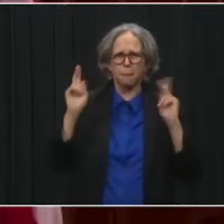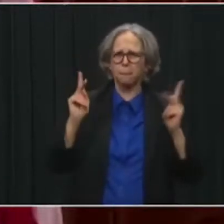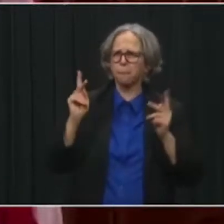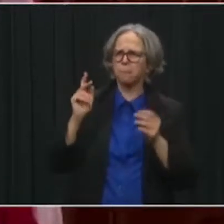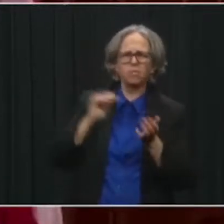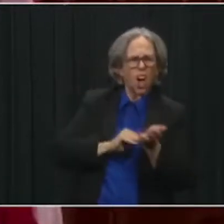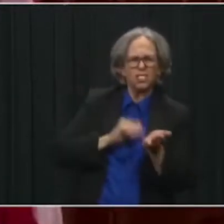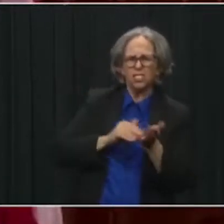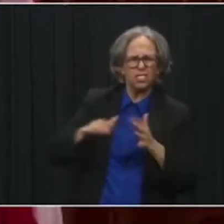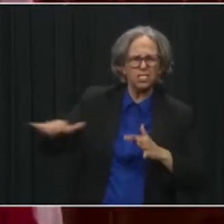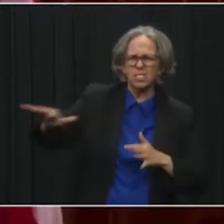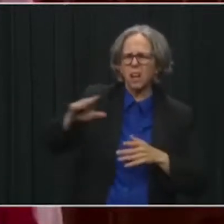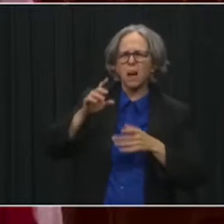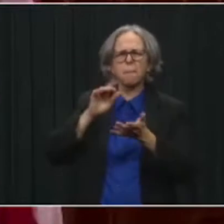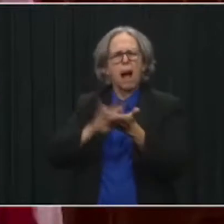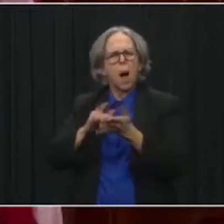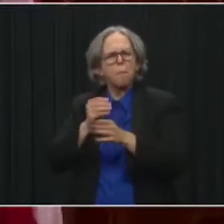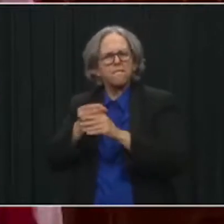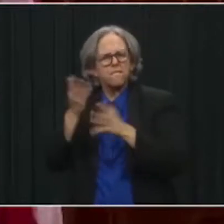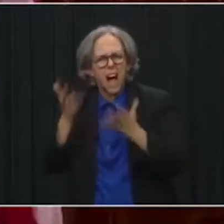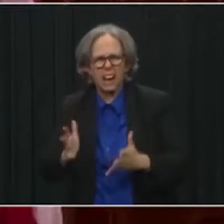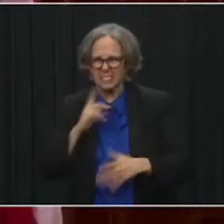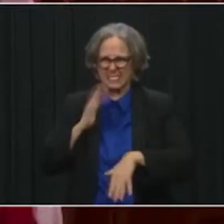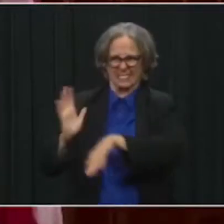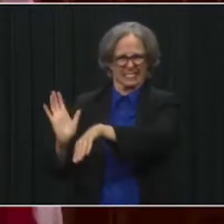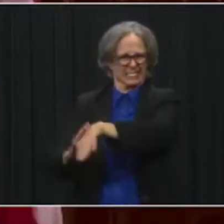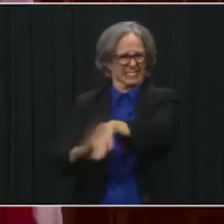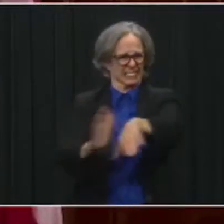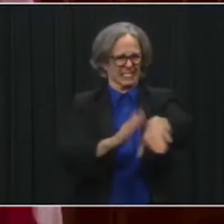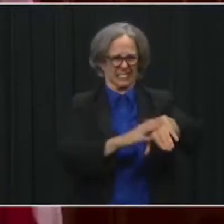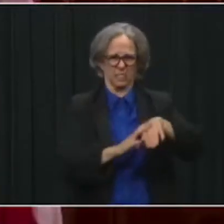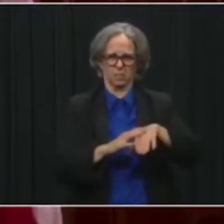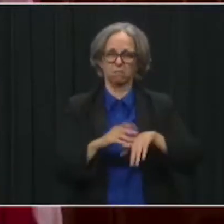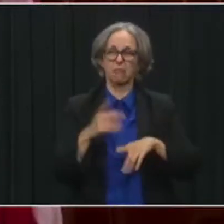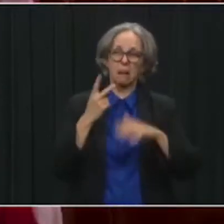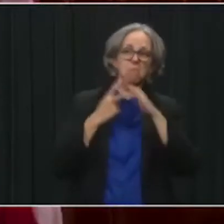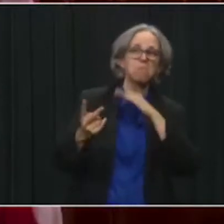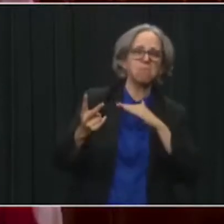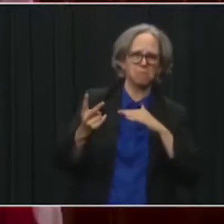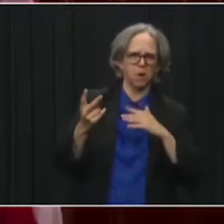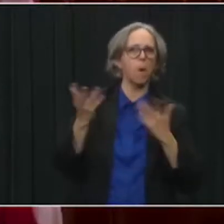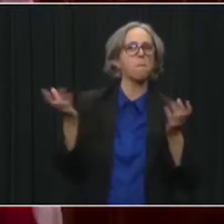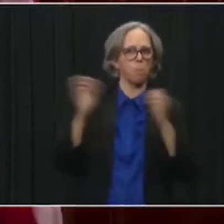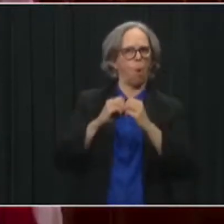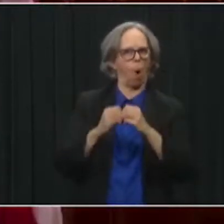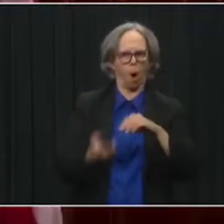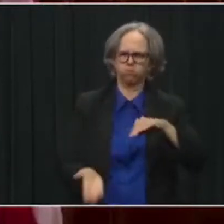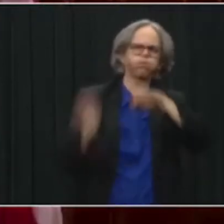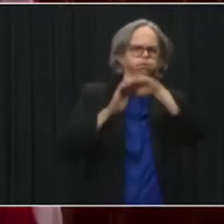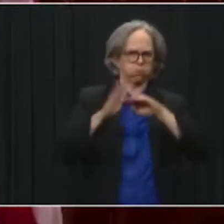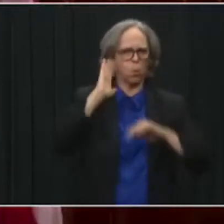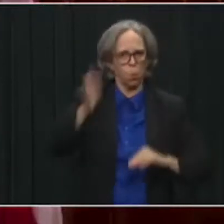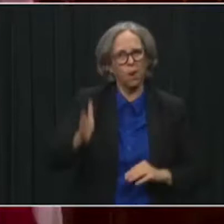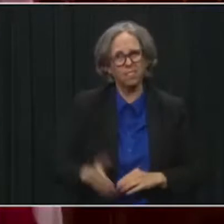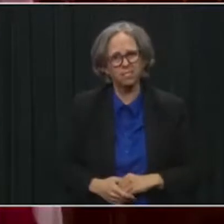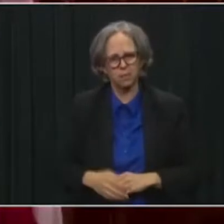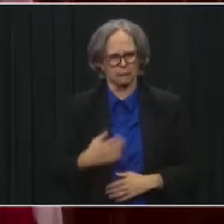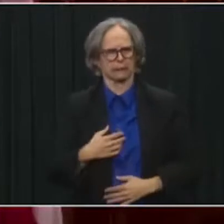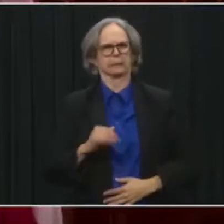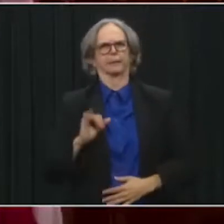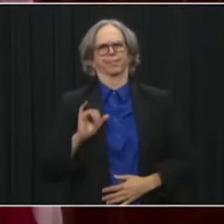we're dealing with today is the Delta variant in Ohio. For those who get infected with the Delta